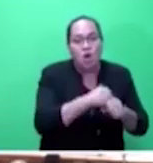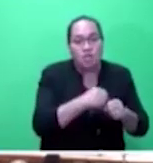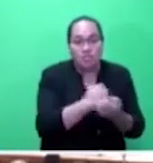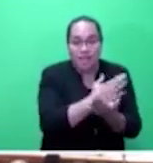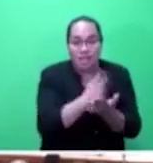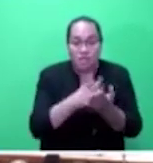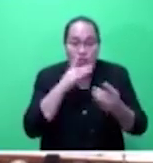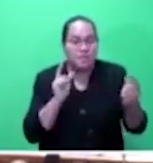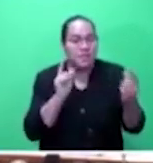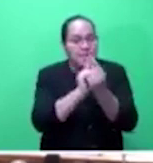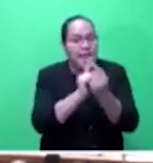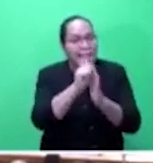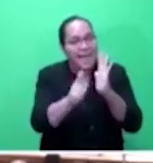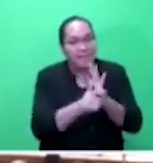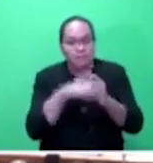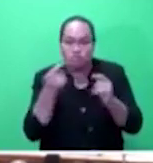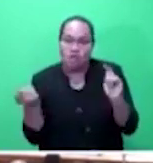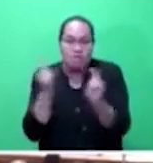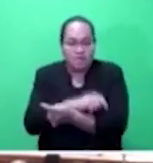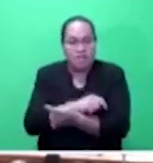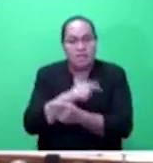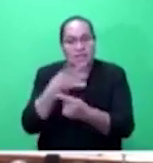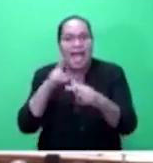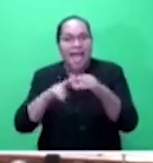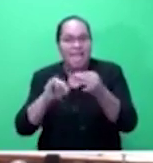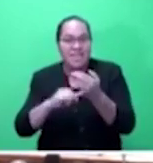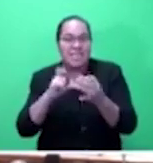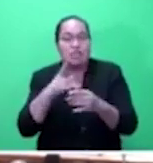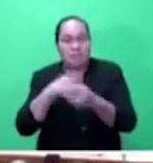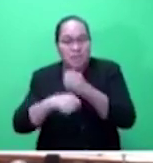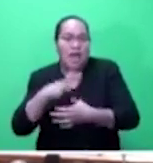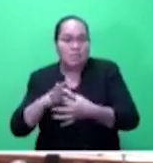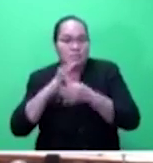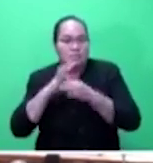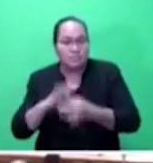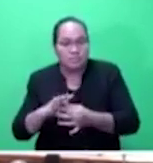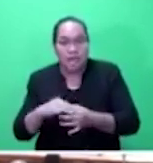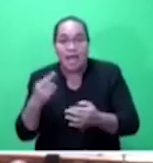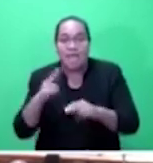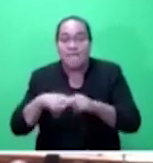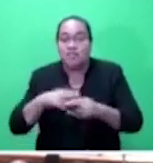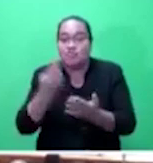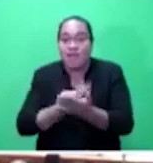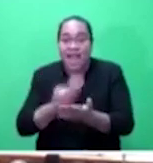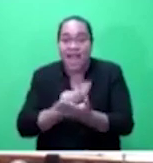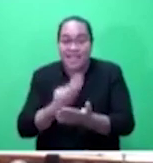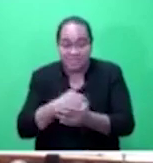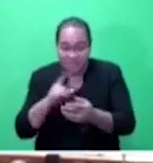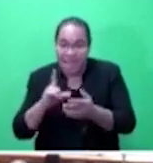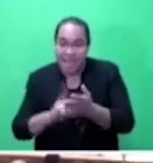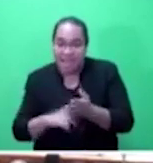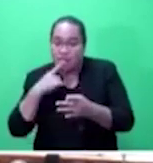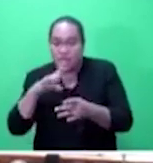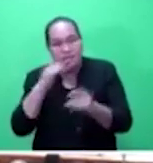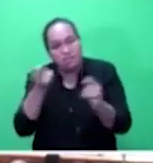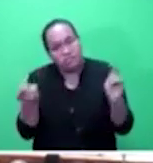the legal requirements to convert government's debt in FSC into equity. Fiji Rice Limited has already confirmed with the conversion of their